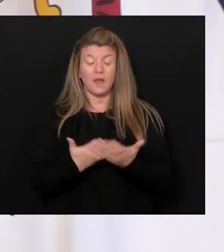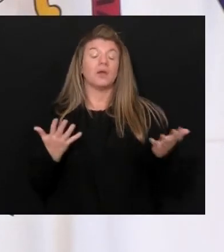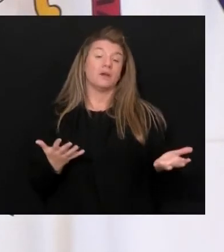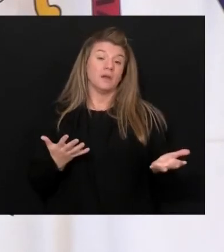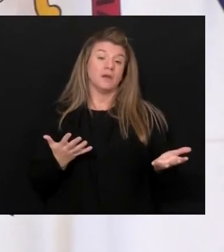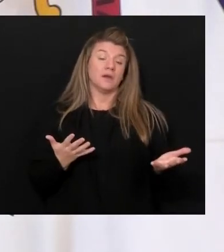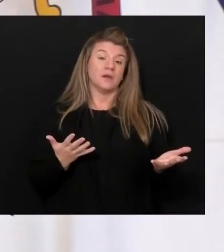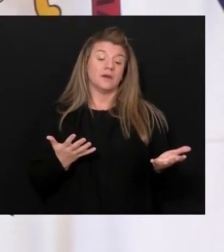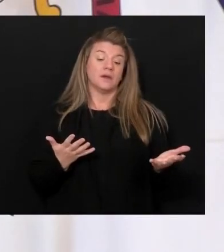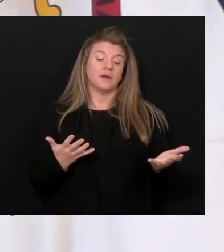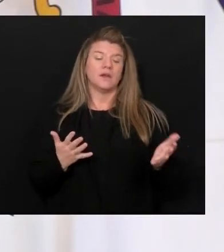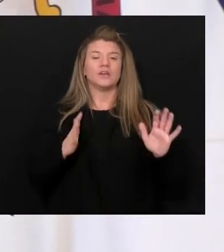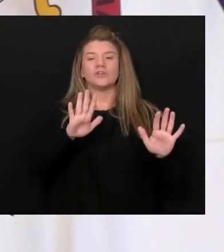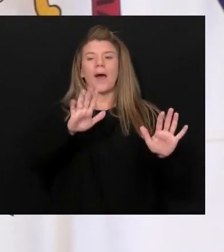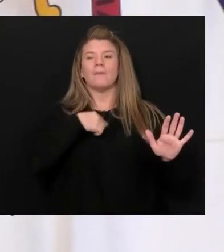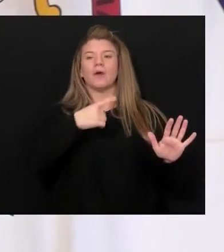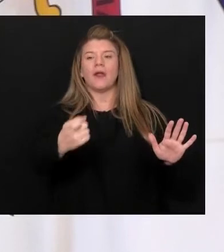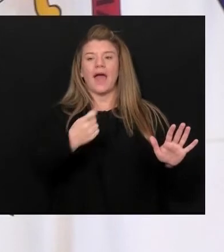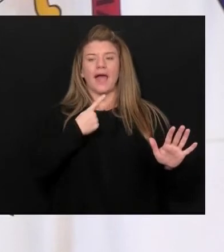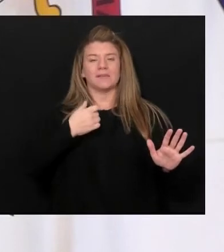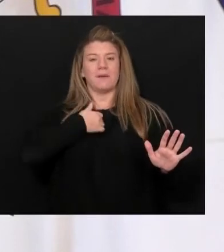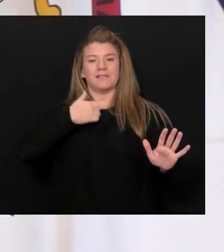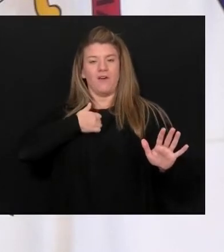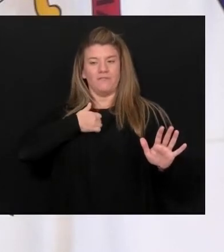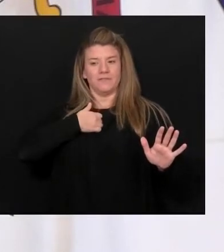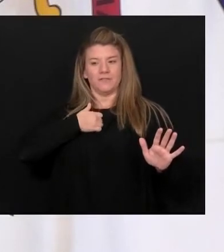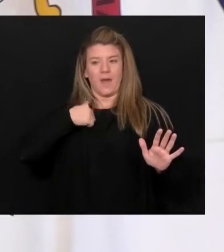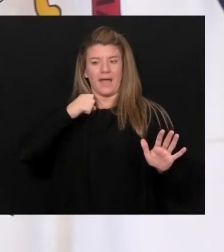maybe I'll ask the question to myself so I can keep going, but